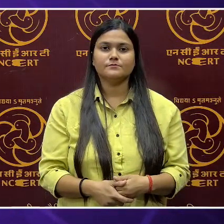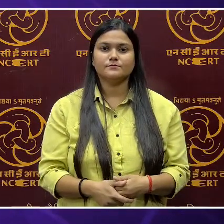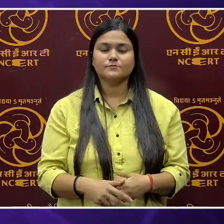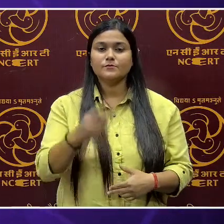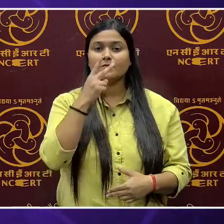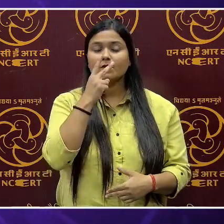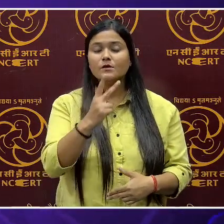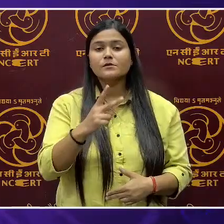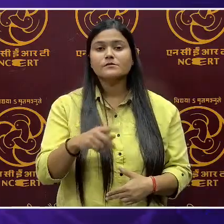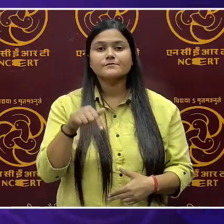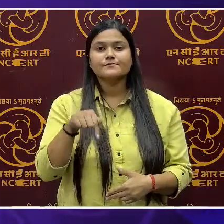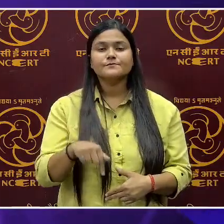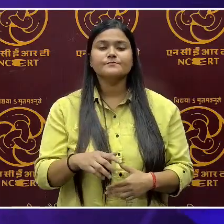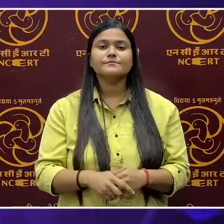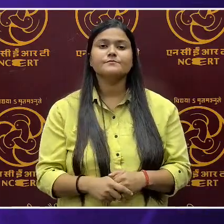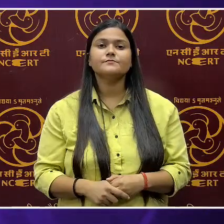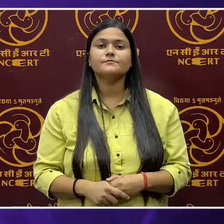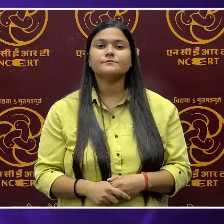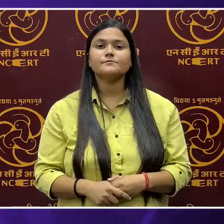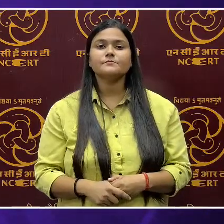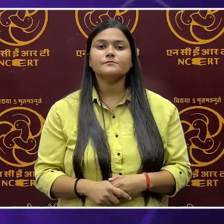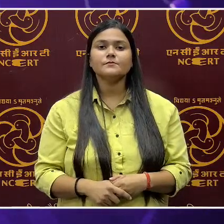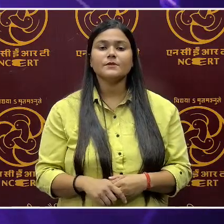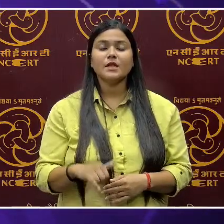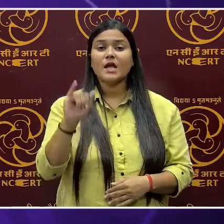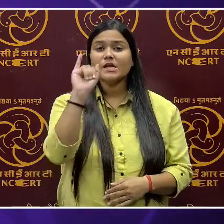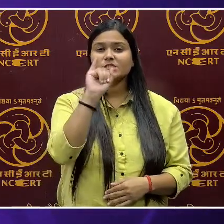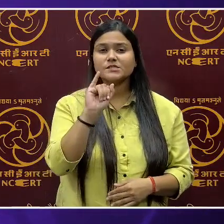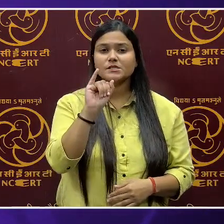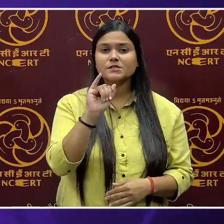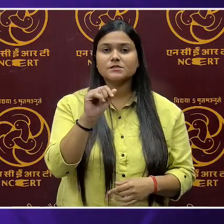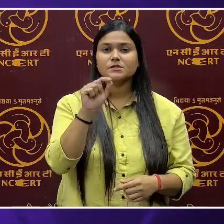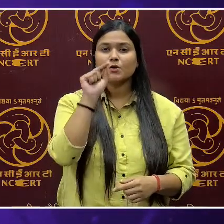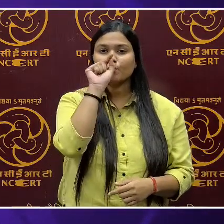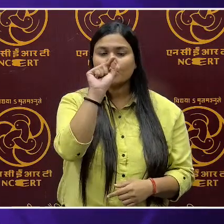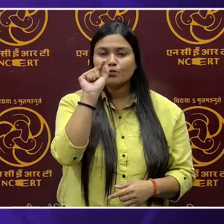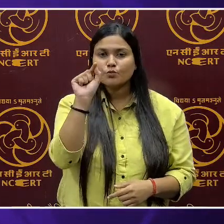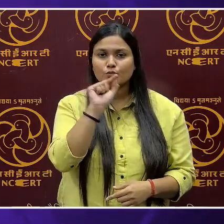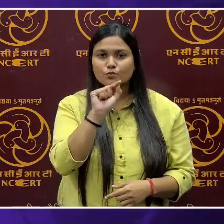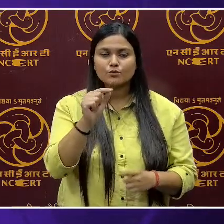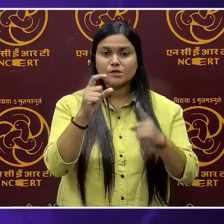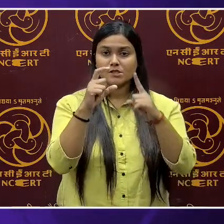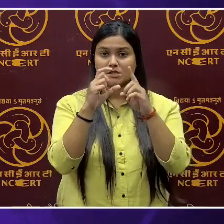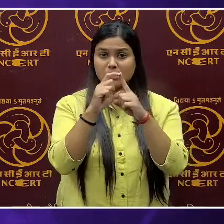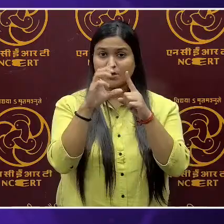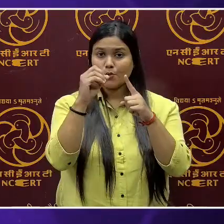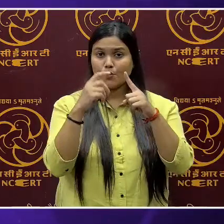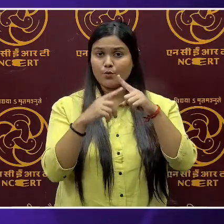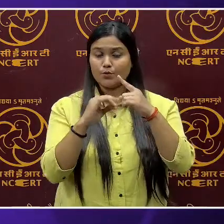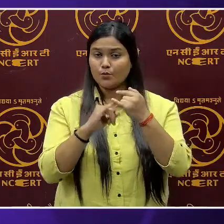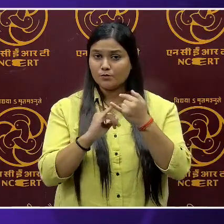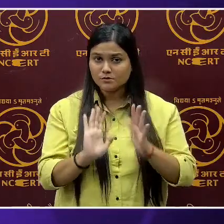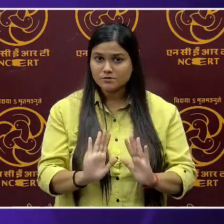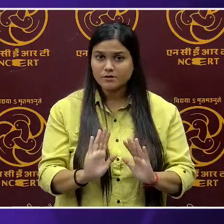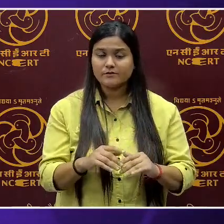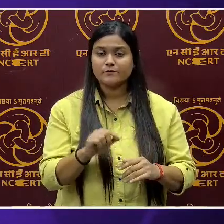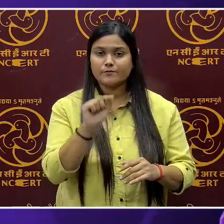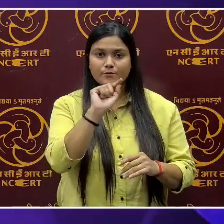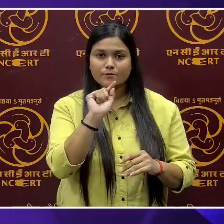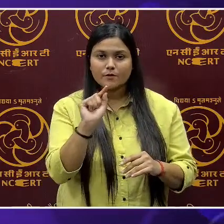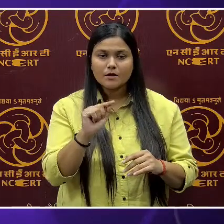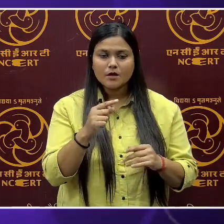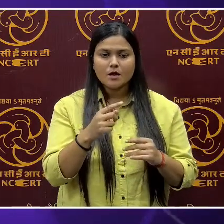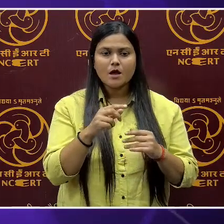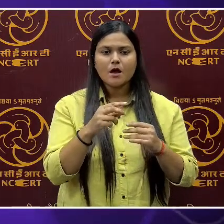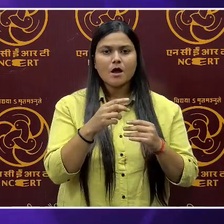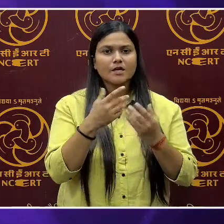that here there are 6 dots. Now every letter in Braille is presented using